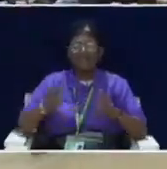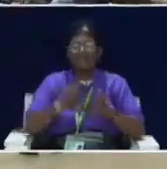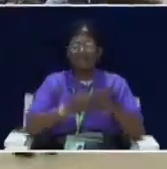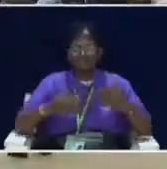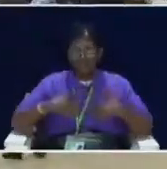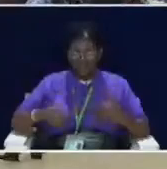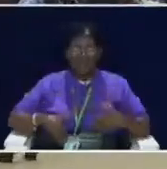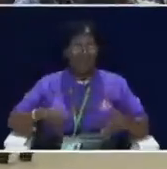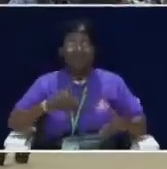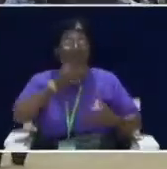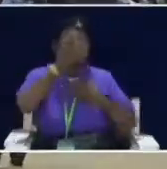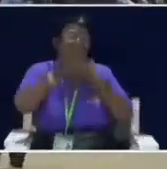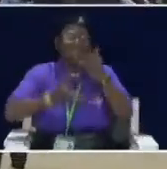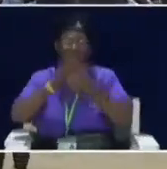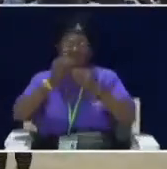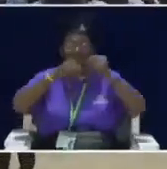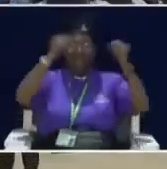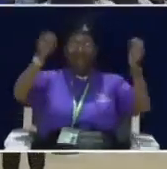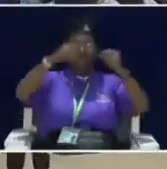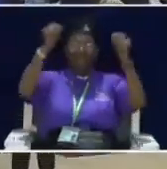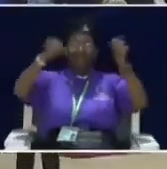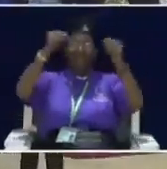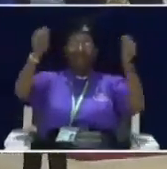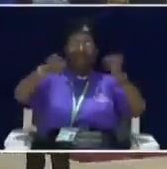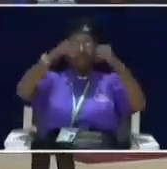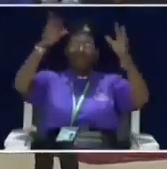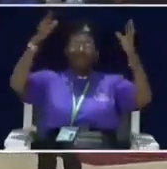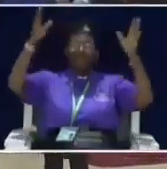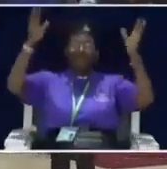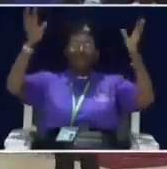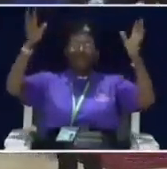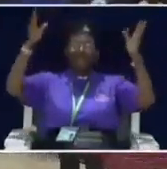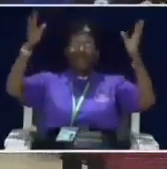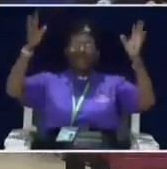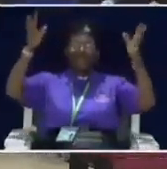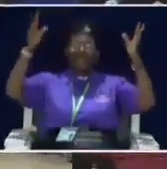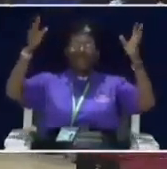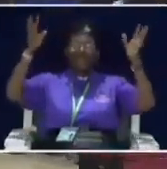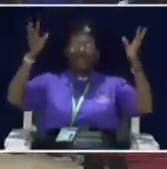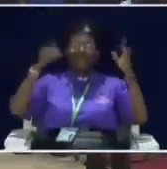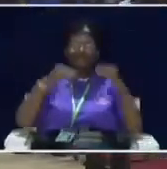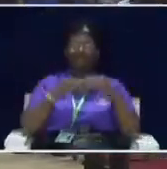shout hallelujah. Kí ẹnìkan kí hallelujah.